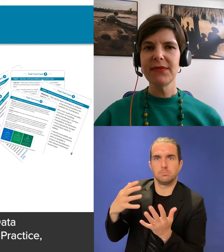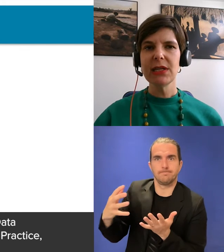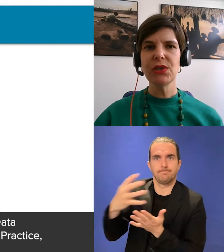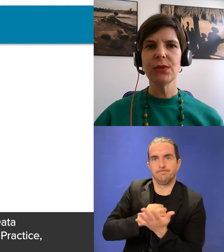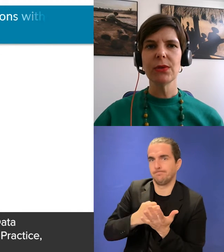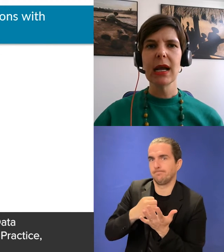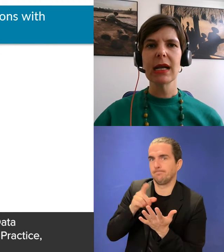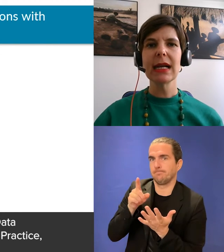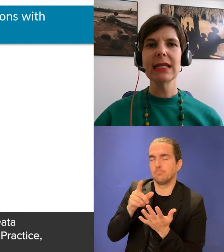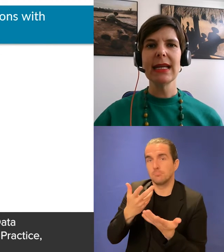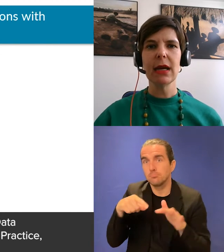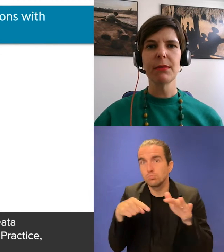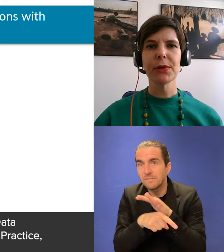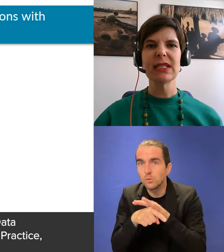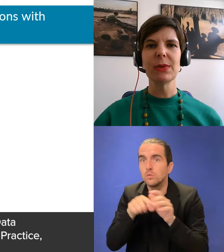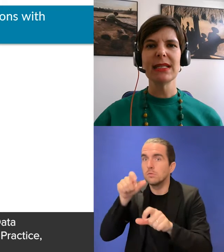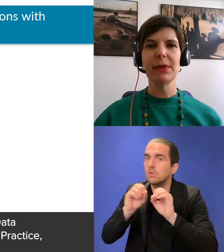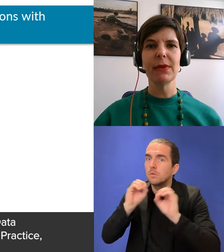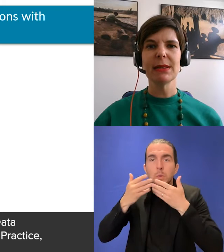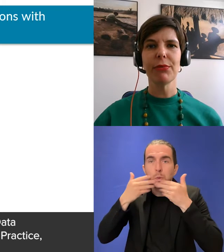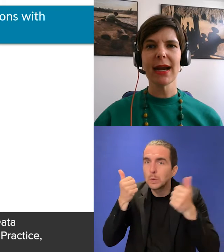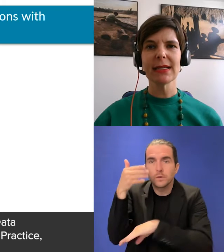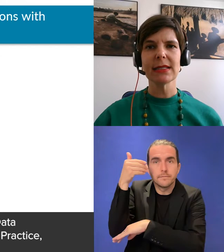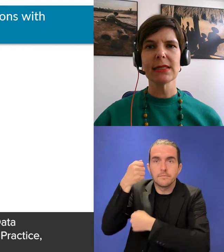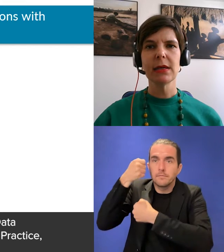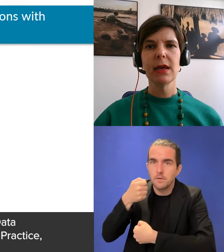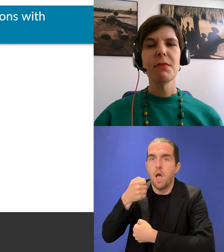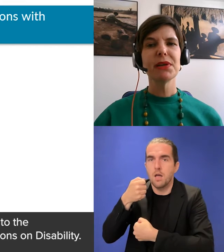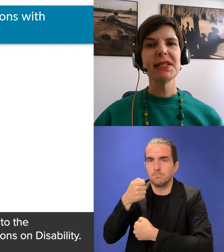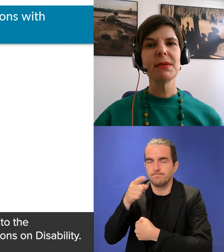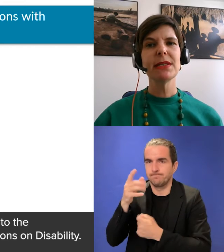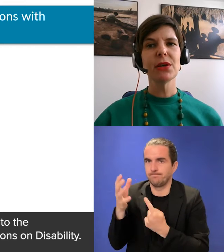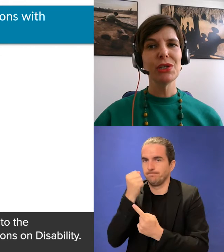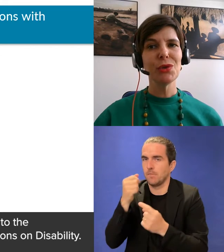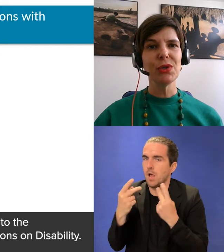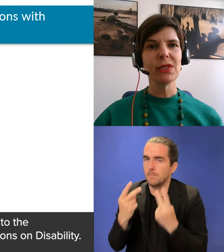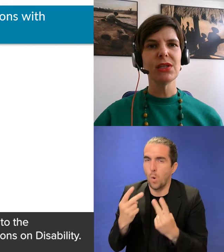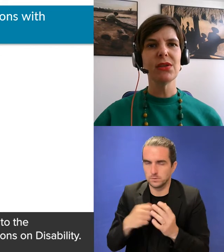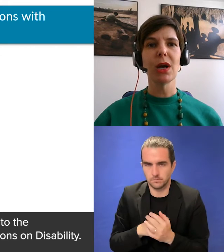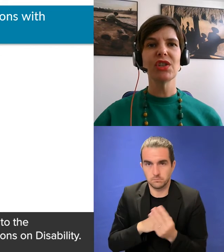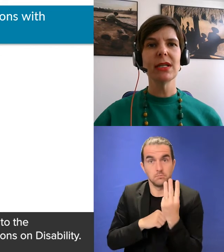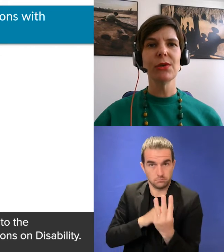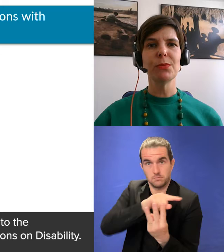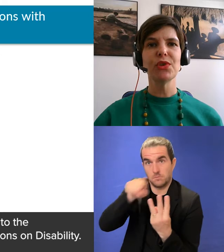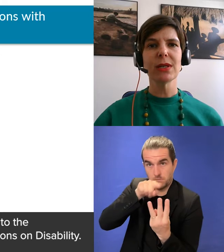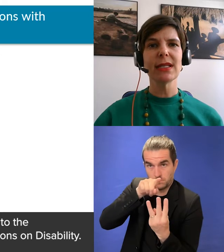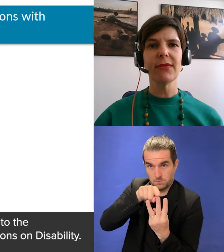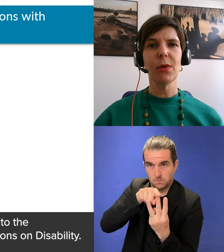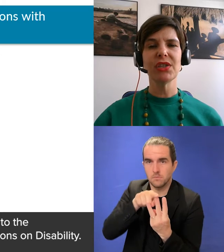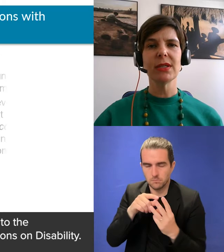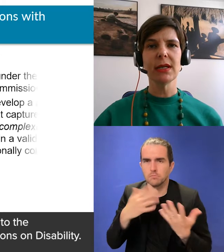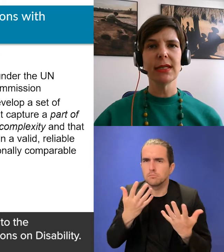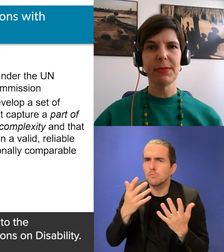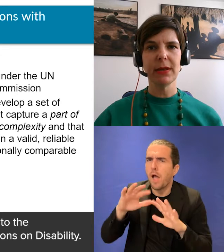In Activity 2, collecting data on persons with disabilities in practice, participants are introduced to the Washington Group short